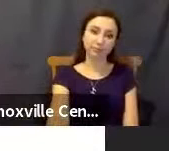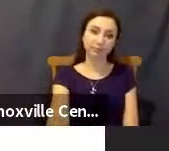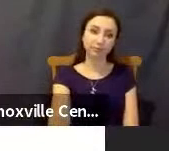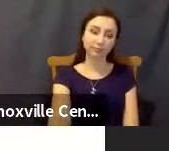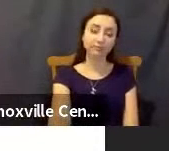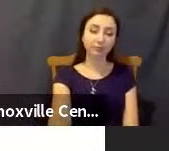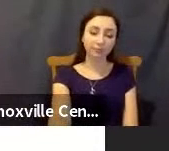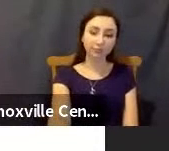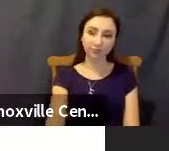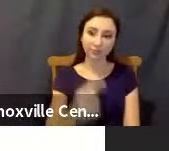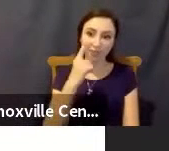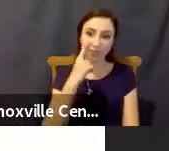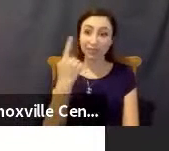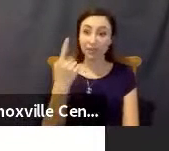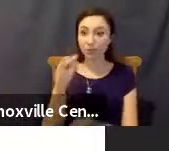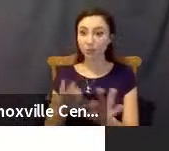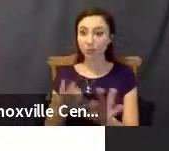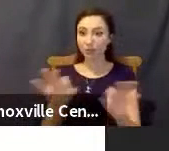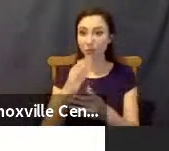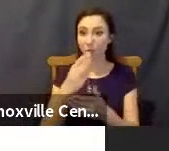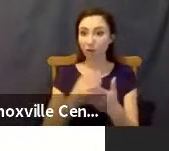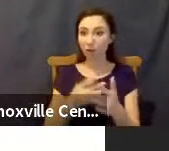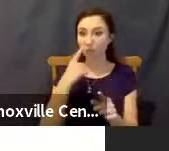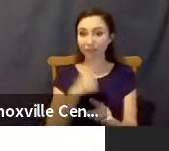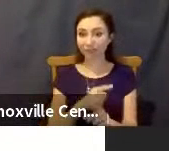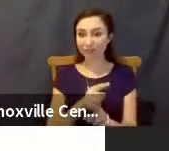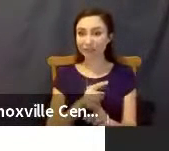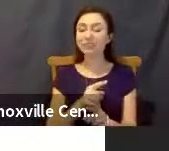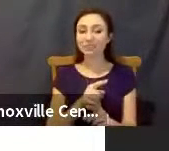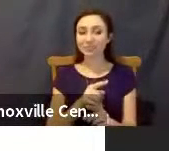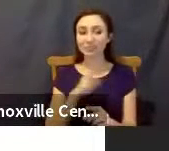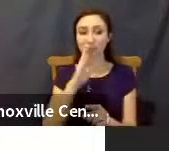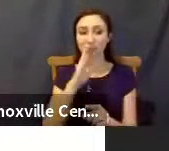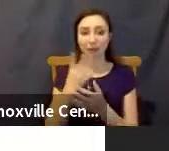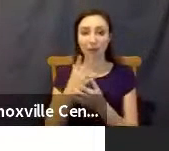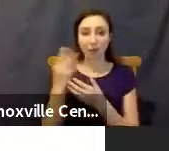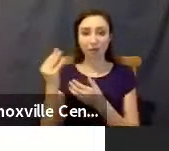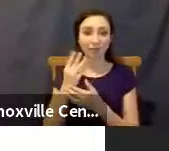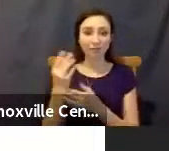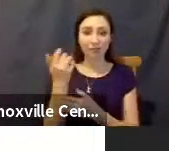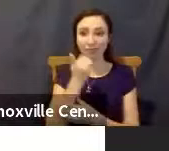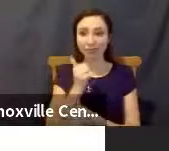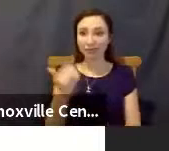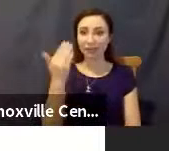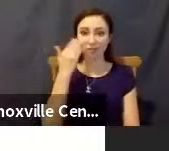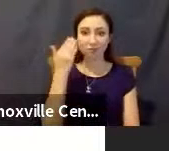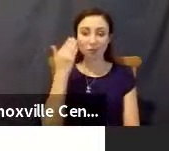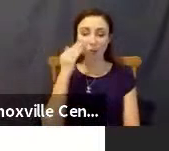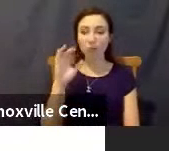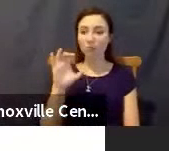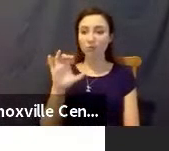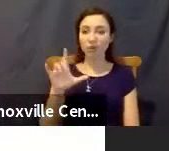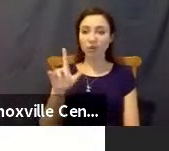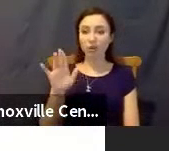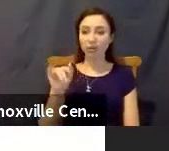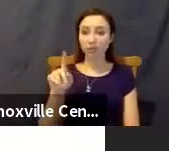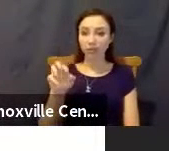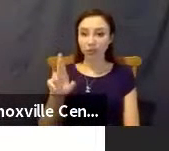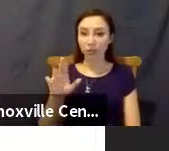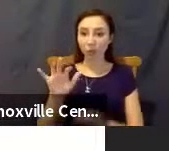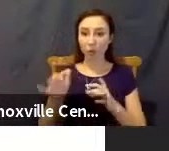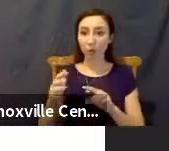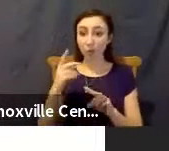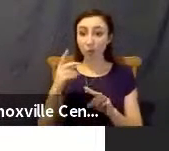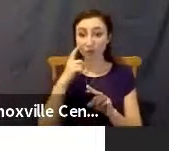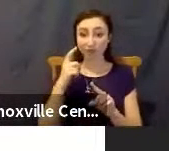And I think one important caveat to this is that would be outside of any known clusters, because one thing that we saw early on in the pandemic